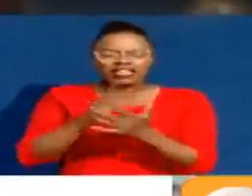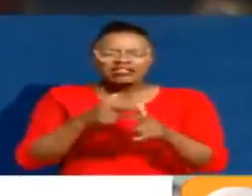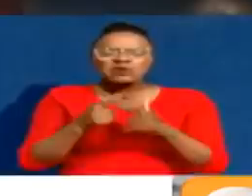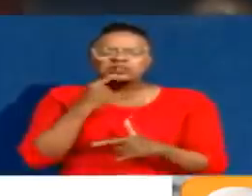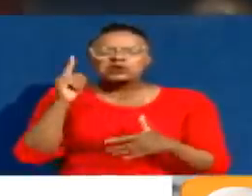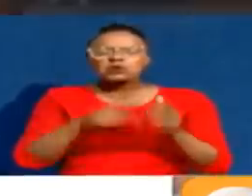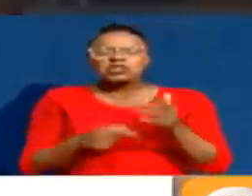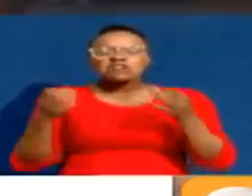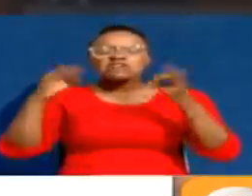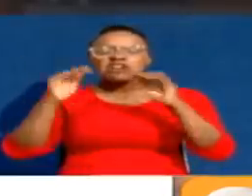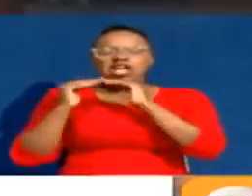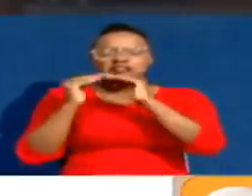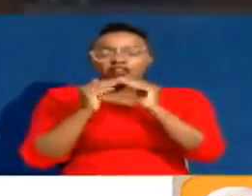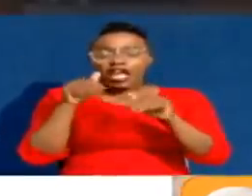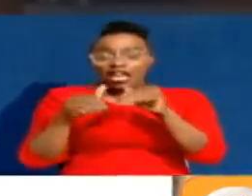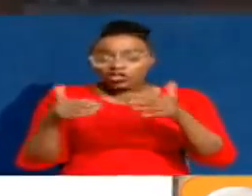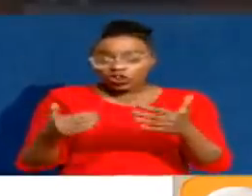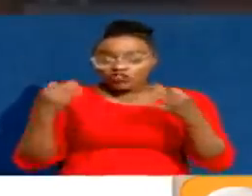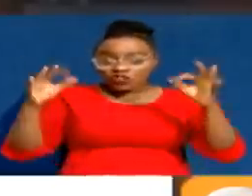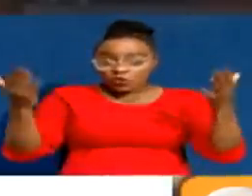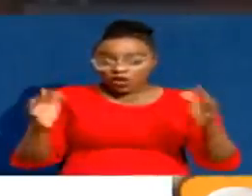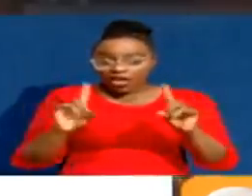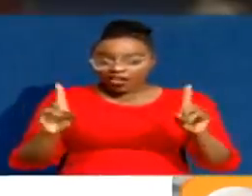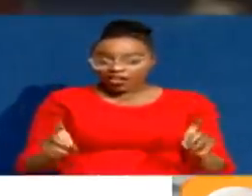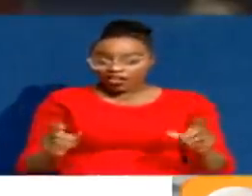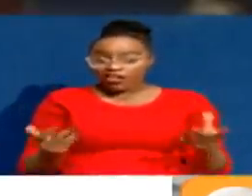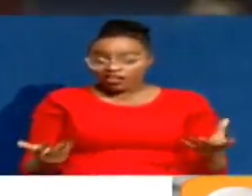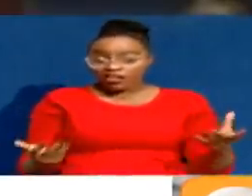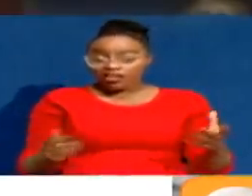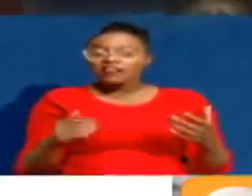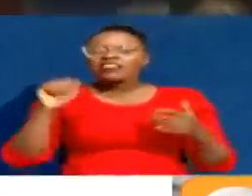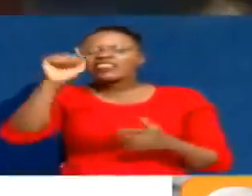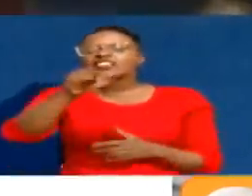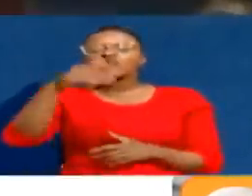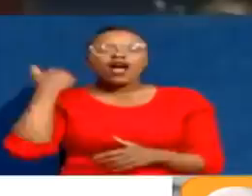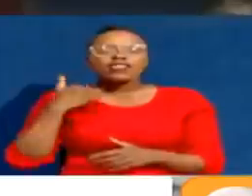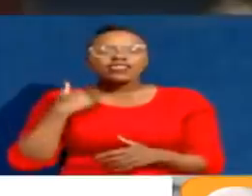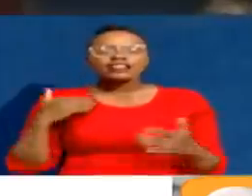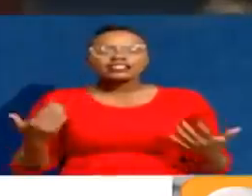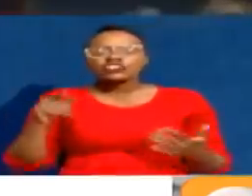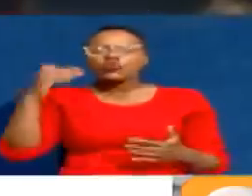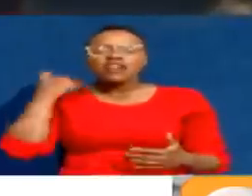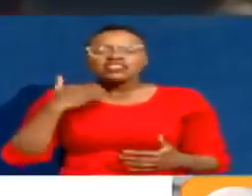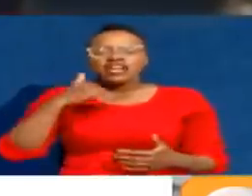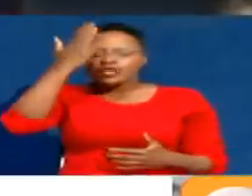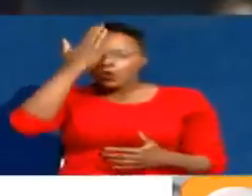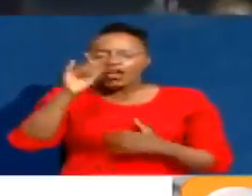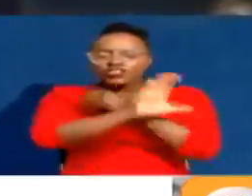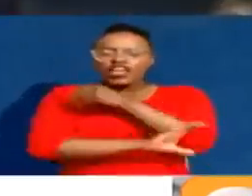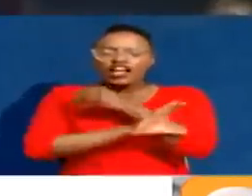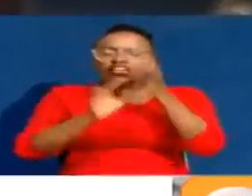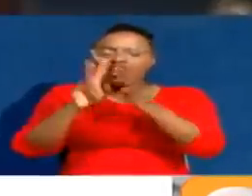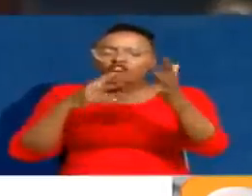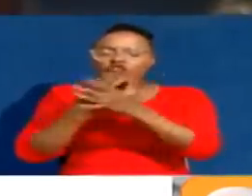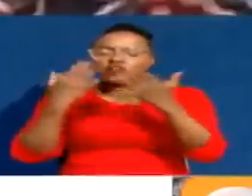then you say a free and fair election. Free where? Yes, you are thieves. That is why the country is